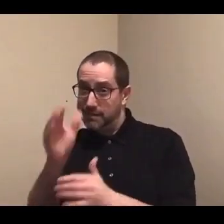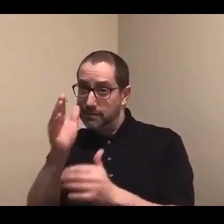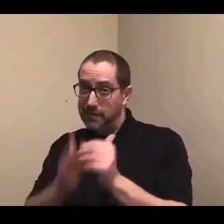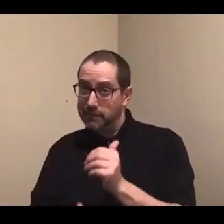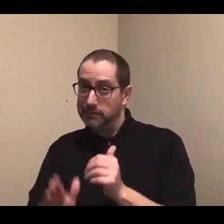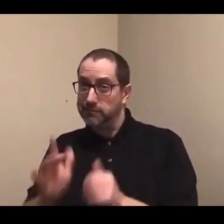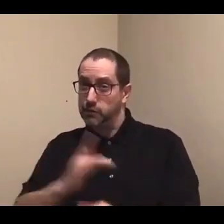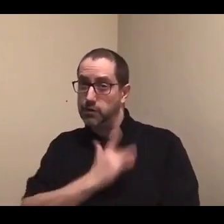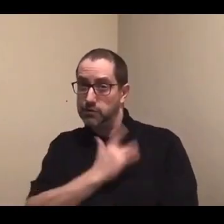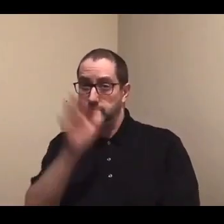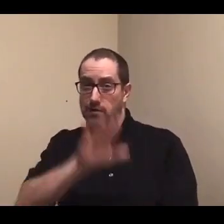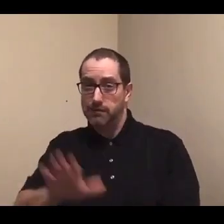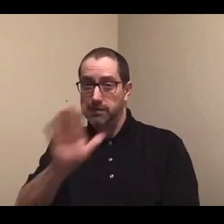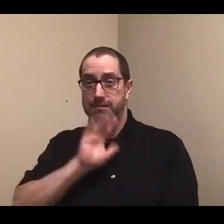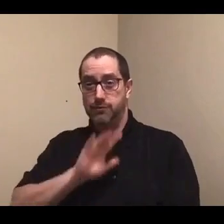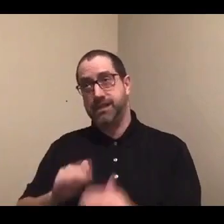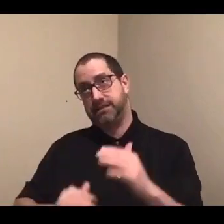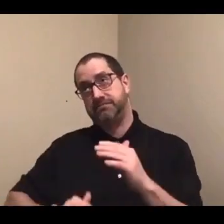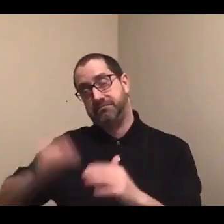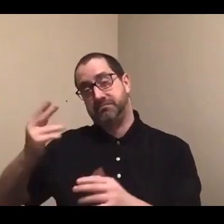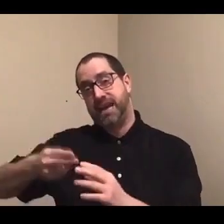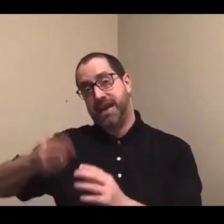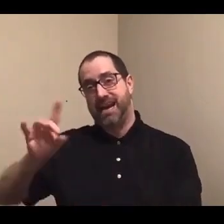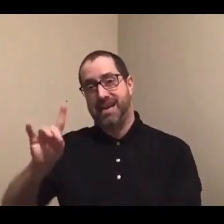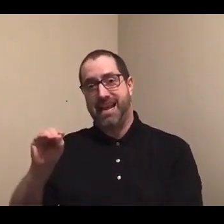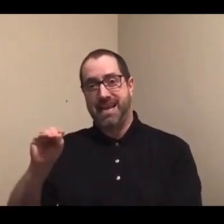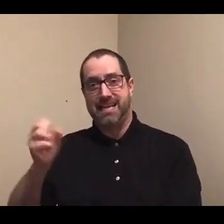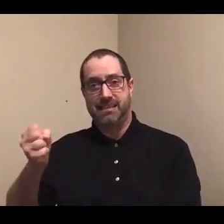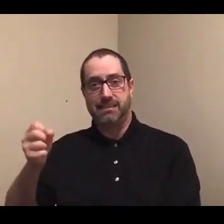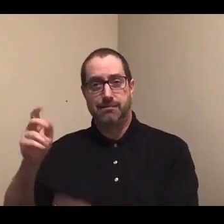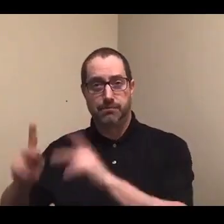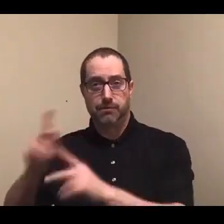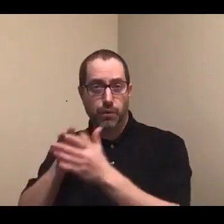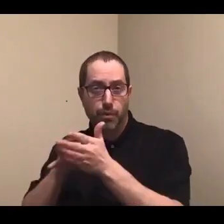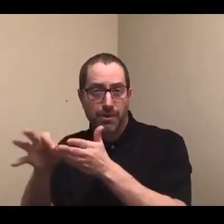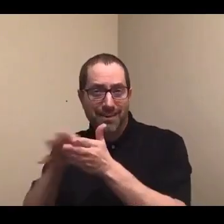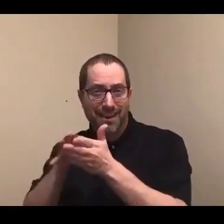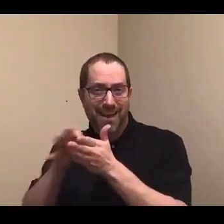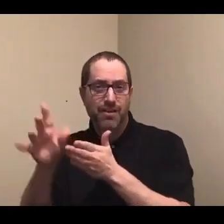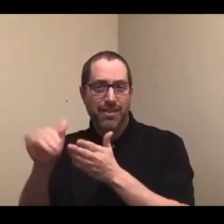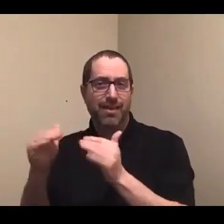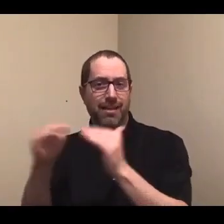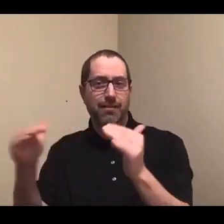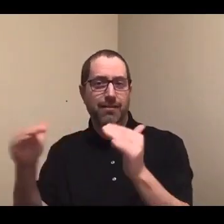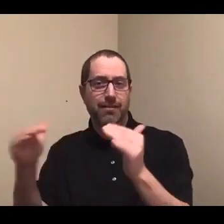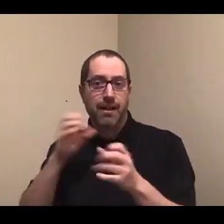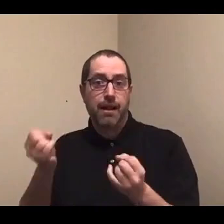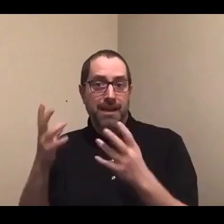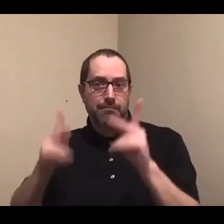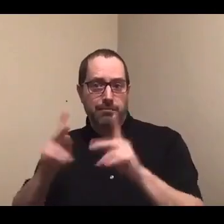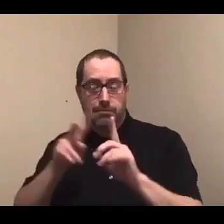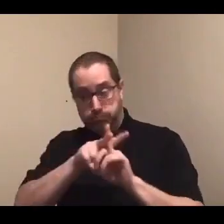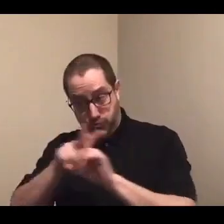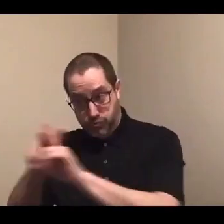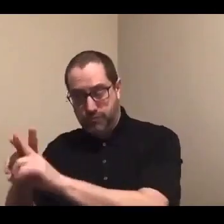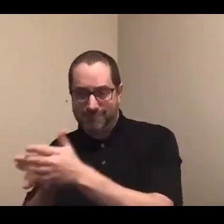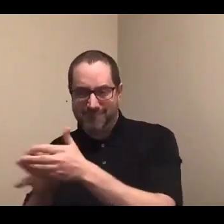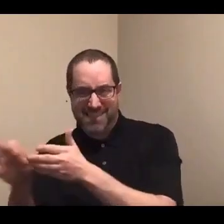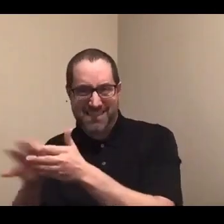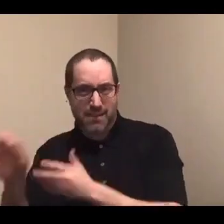very high 80s. But yeah, we will be tracking at that level, so the percentage of uptake within the groups, and certainly